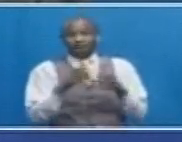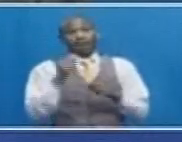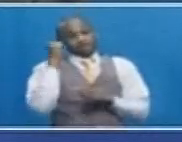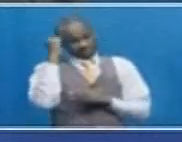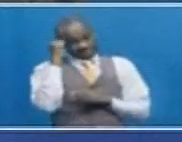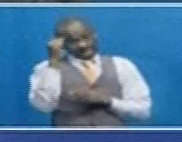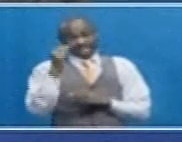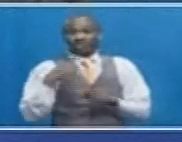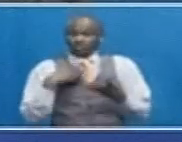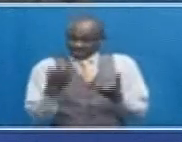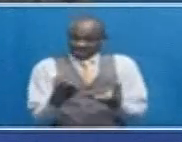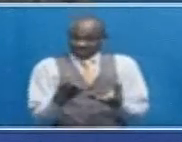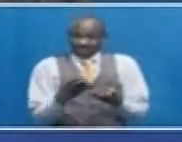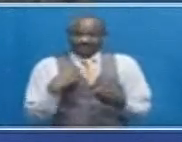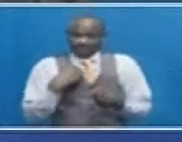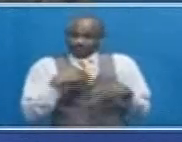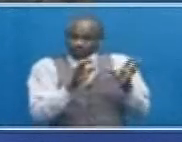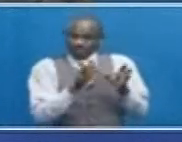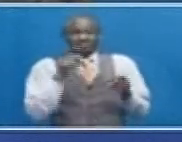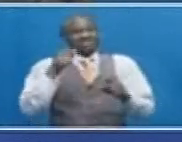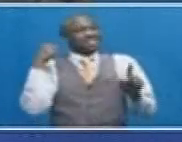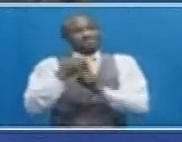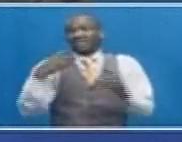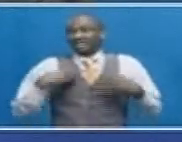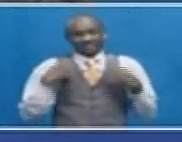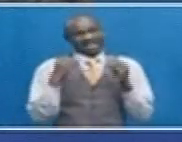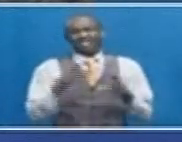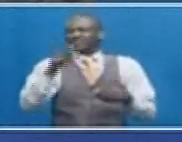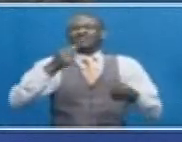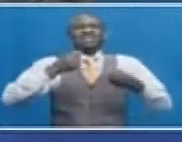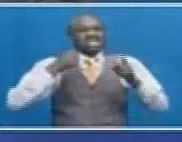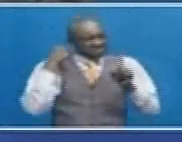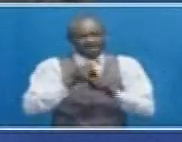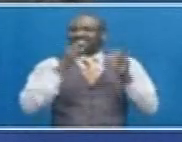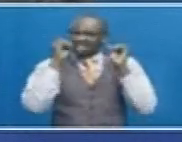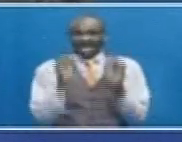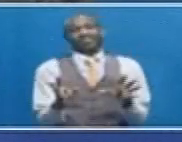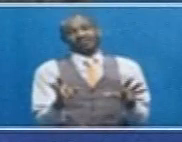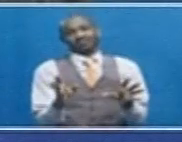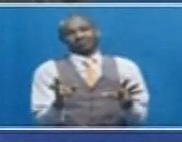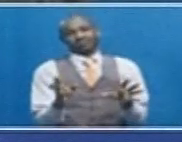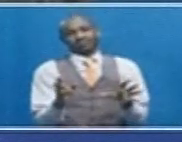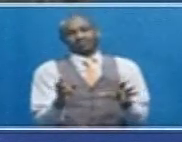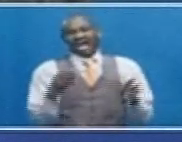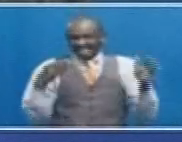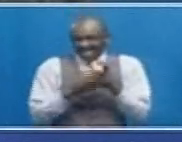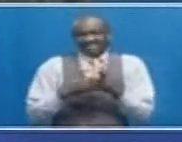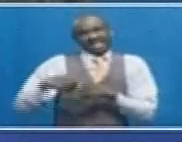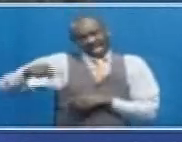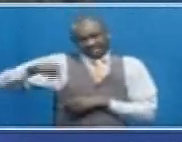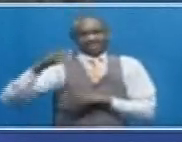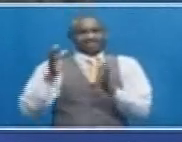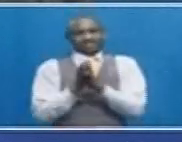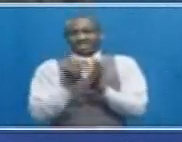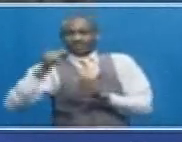and militarily. They will have no impact to do anything again, the SPLM,